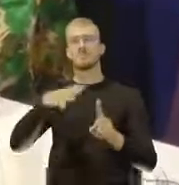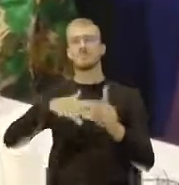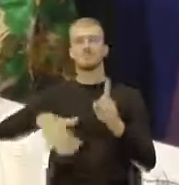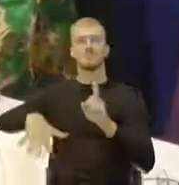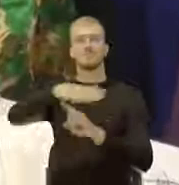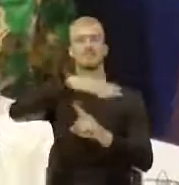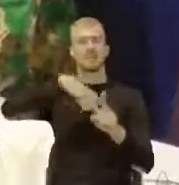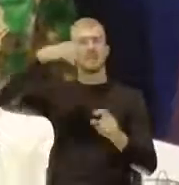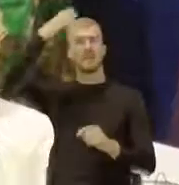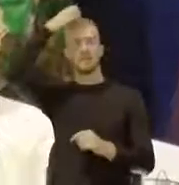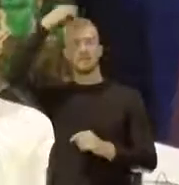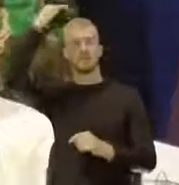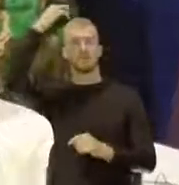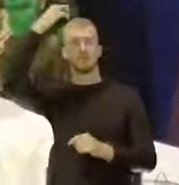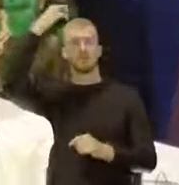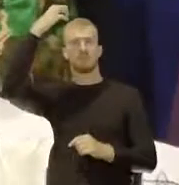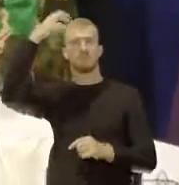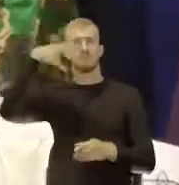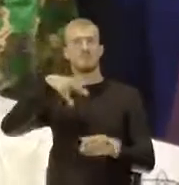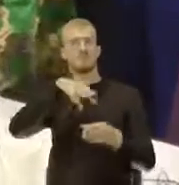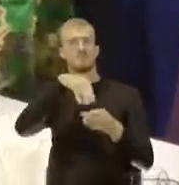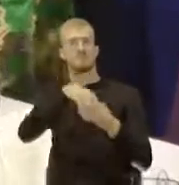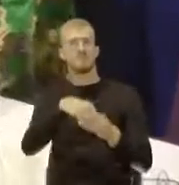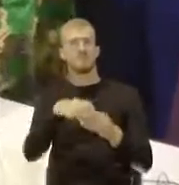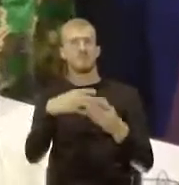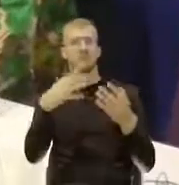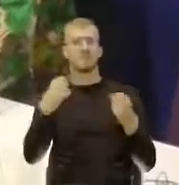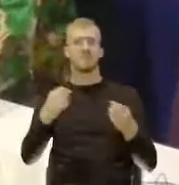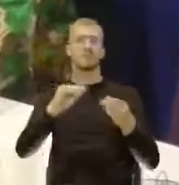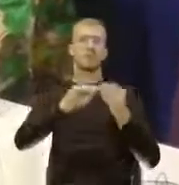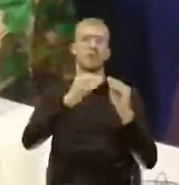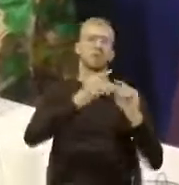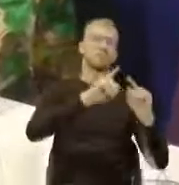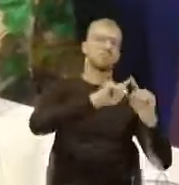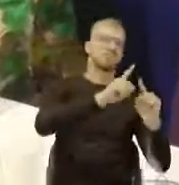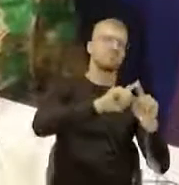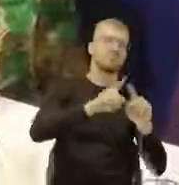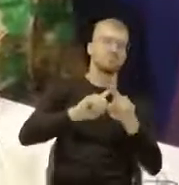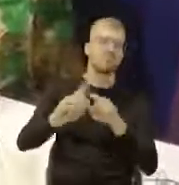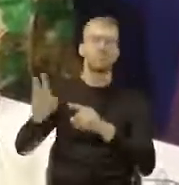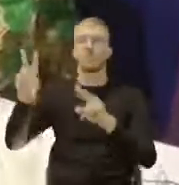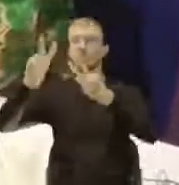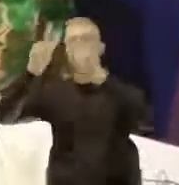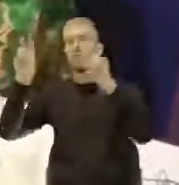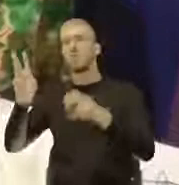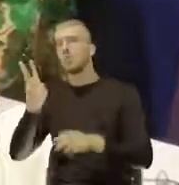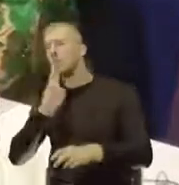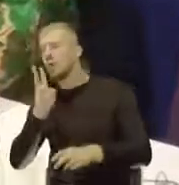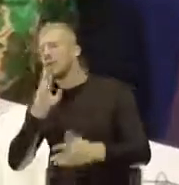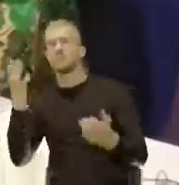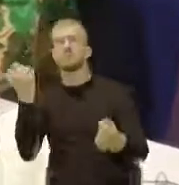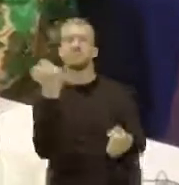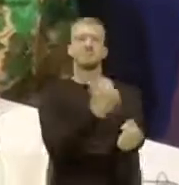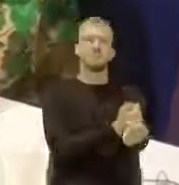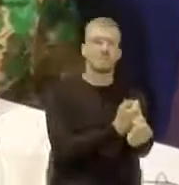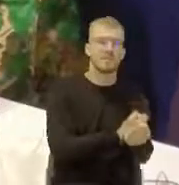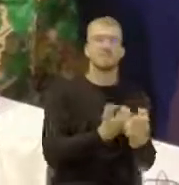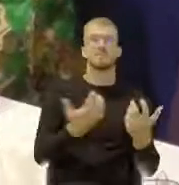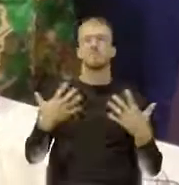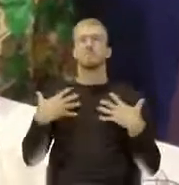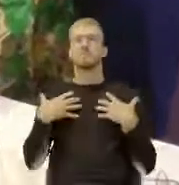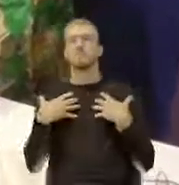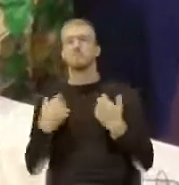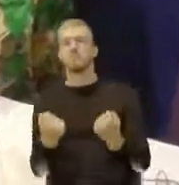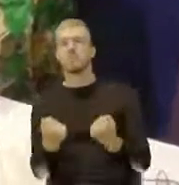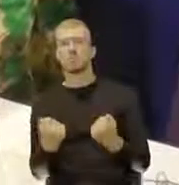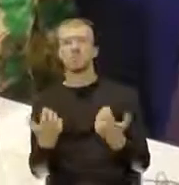and biodiversity to drugs and health, and they address the most widest spectrum of